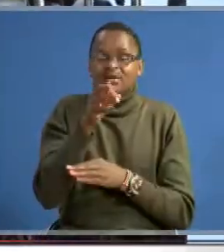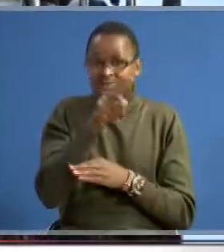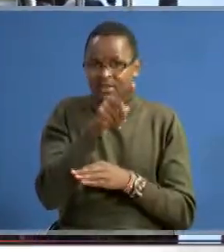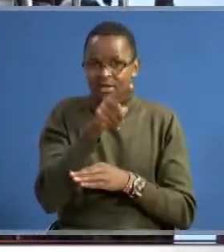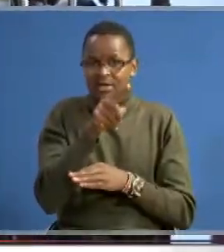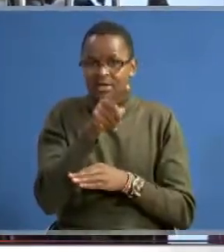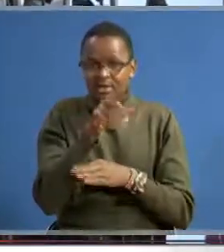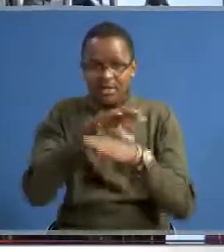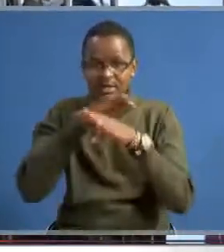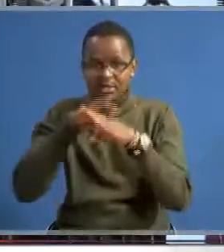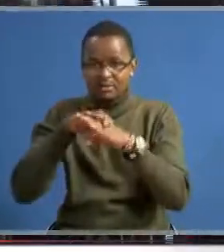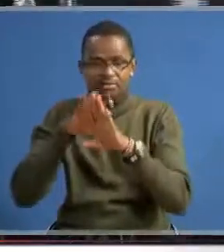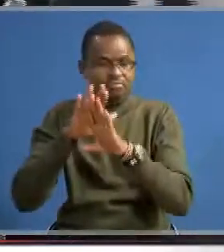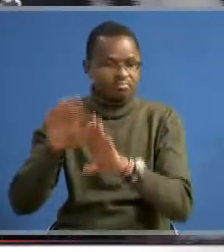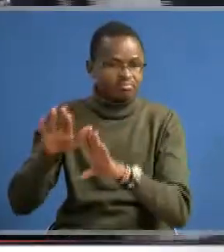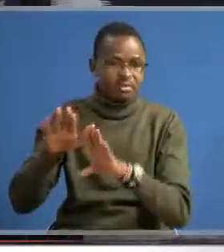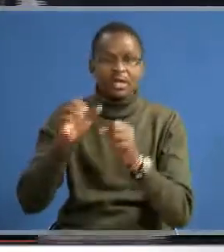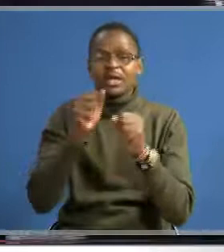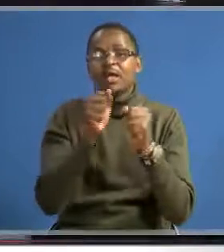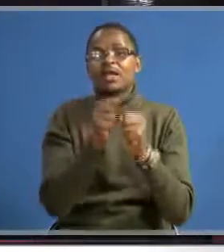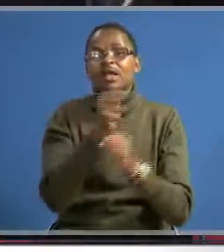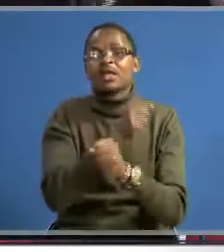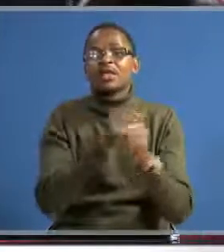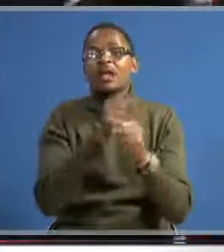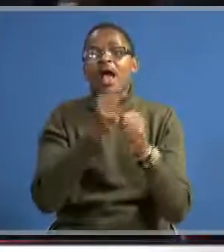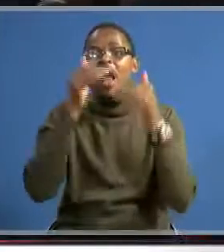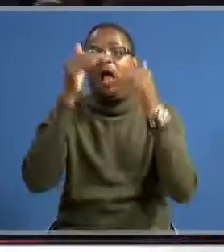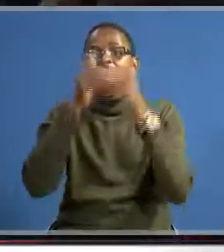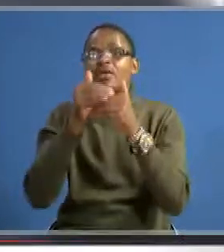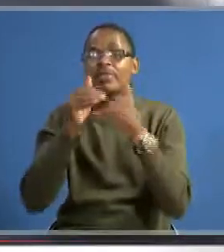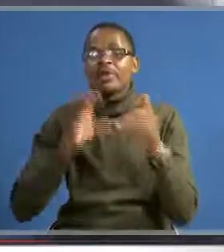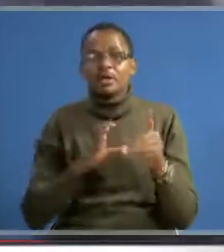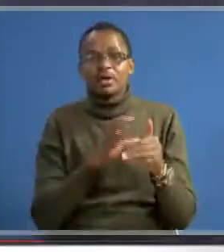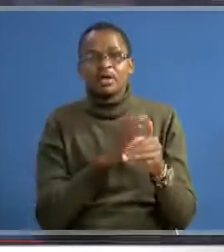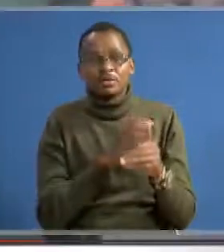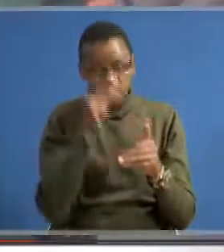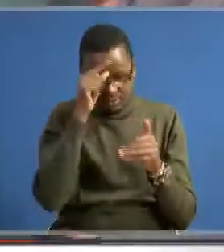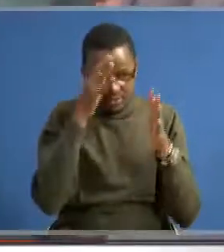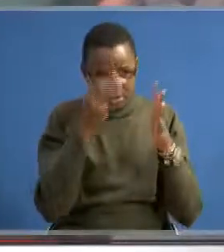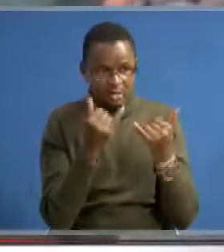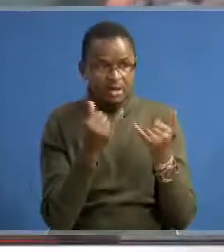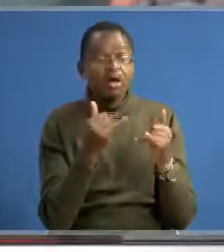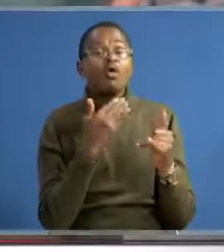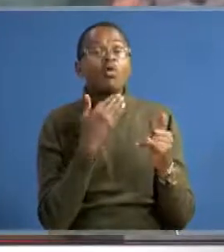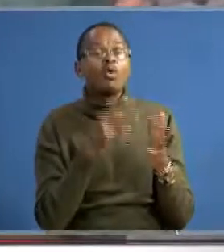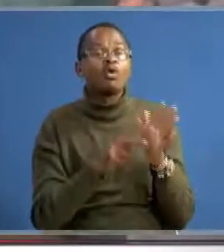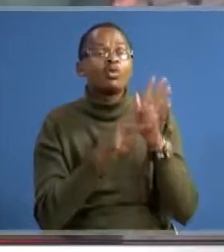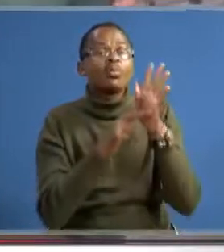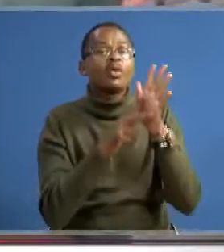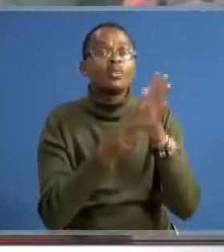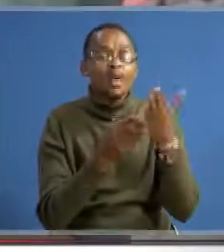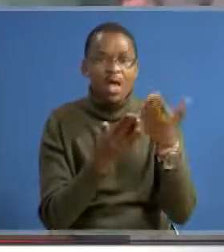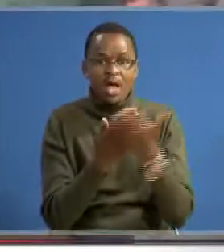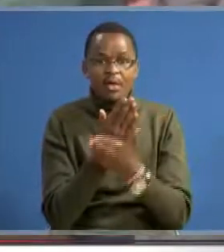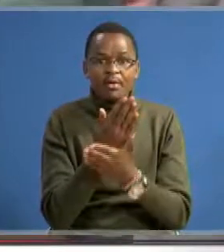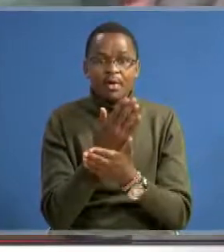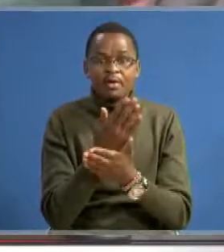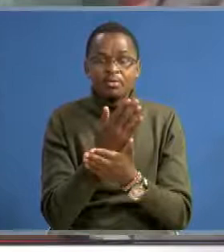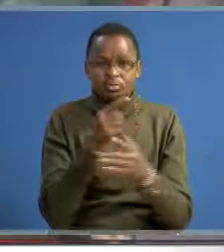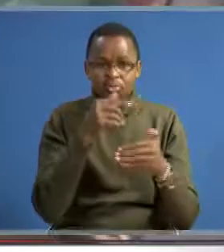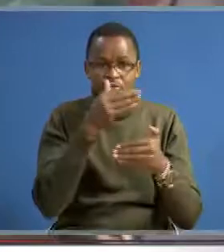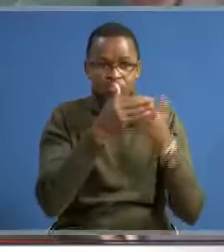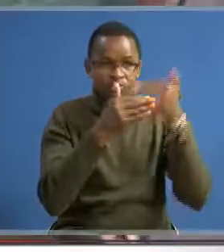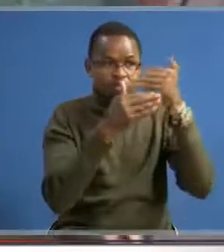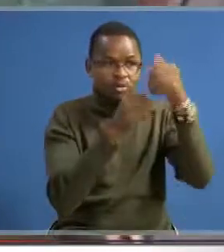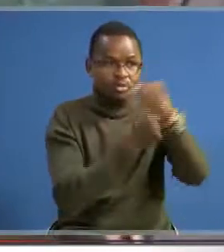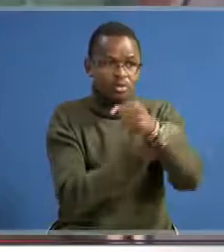government by doing away with their 10-year term limit. The Council of Governors is now seeking to present a proposal on that to the Building